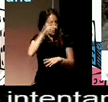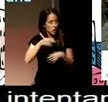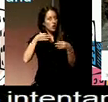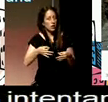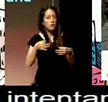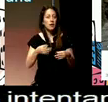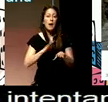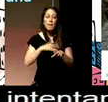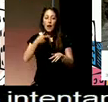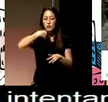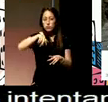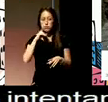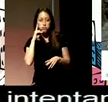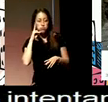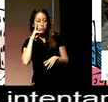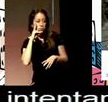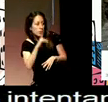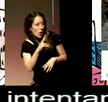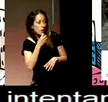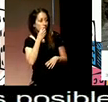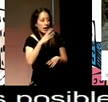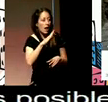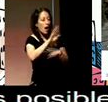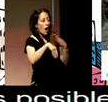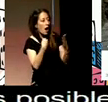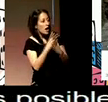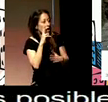contact in order to